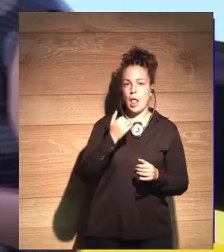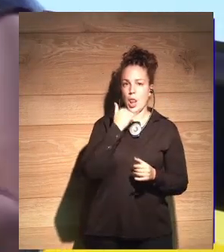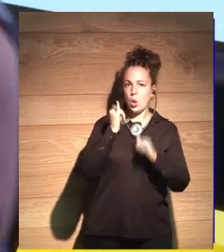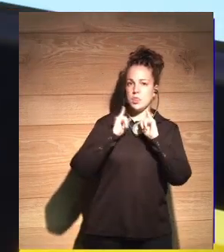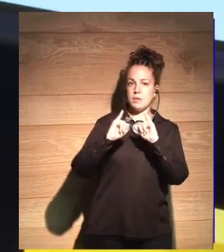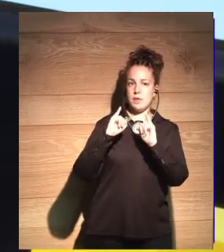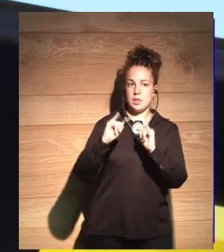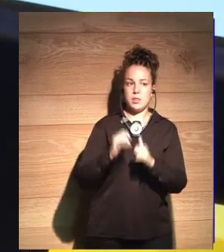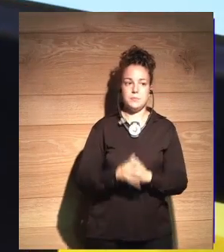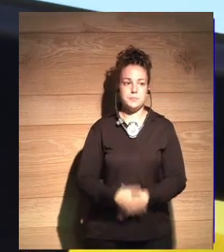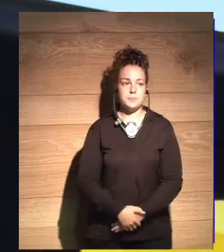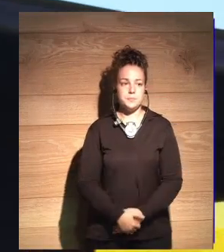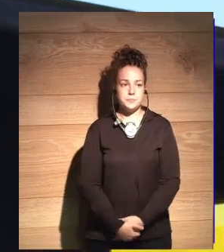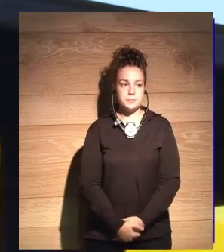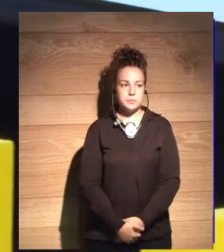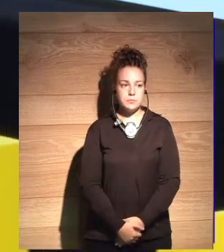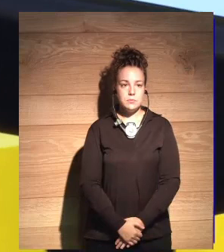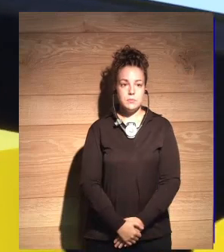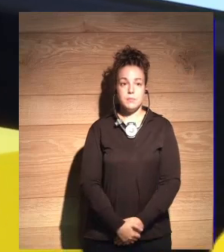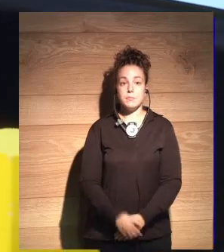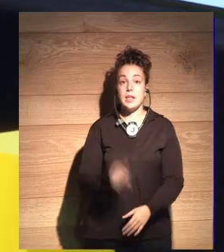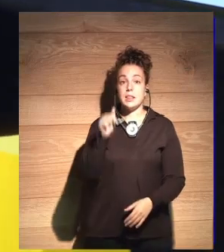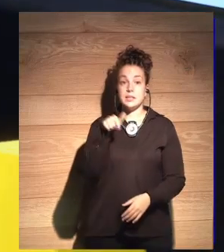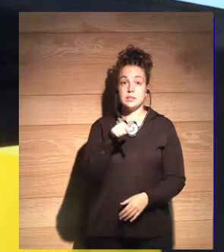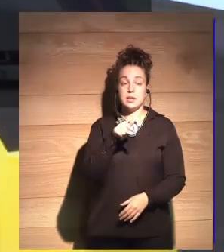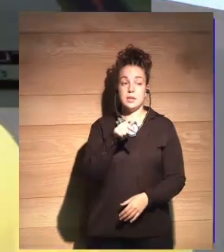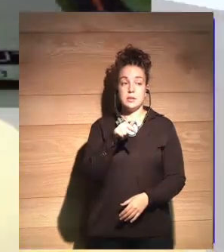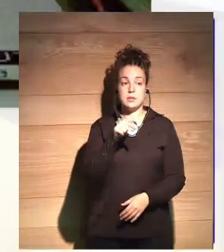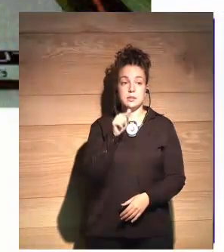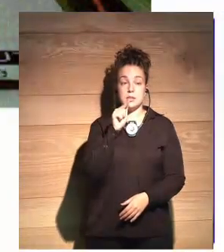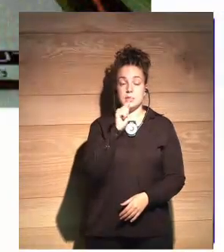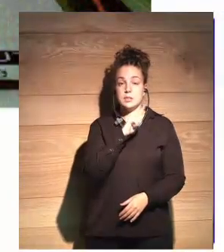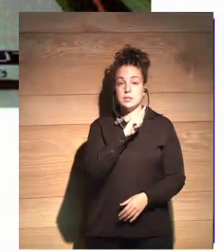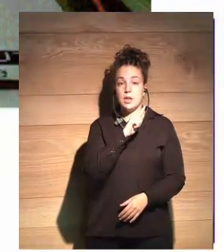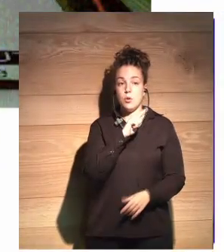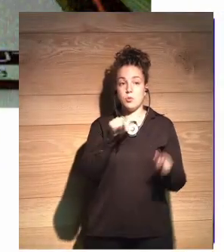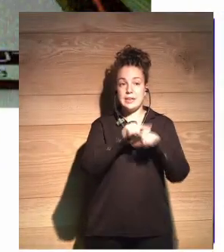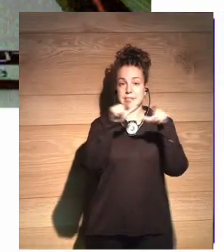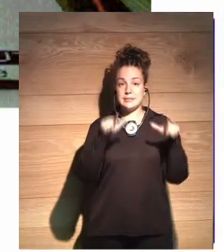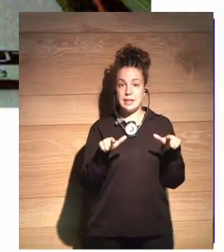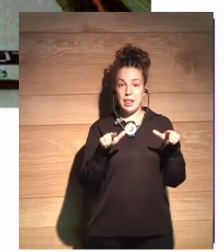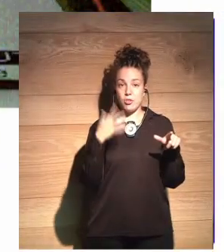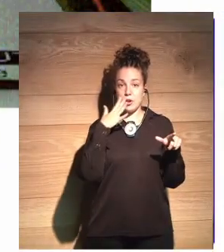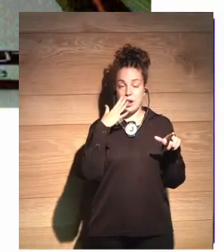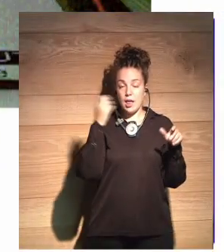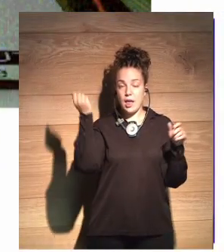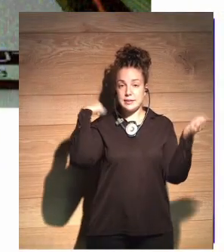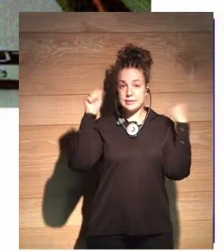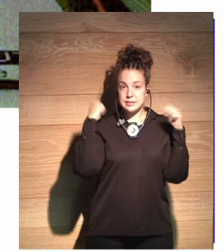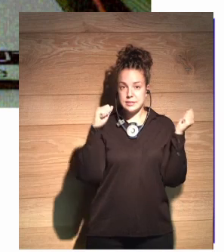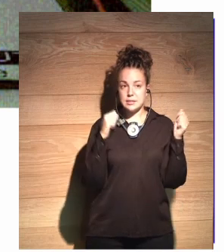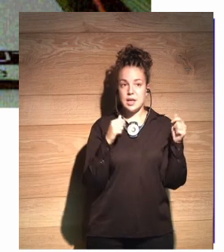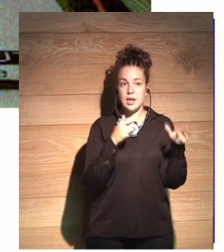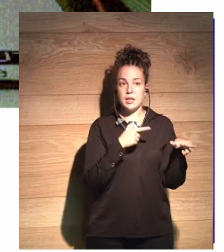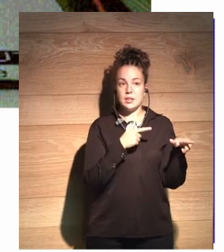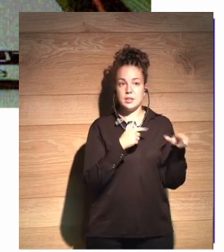This is an installation by an artist at Xerox PARC. She just attached this piece of plastic to a motor, and